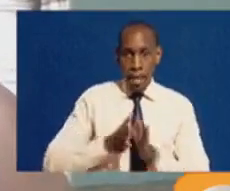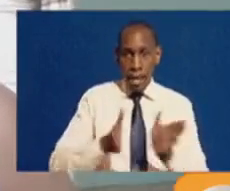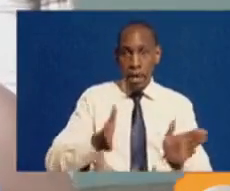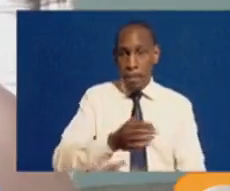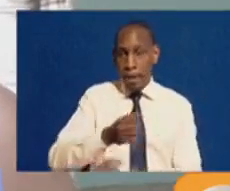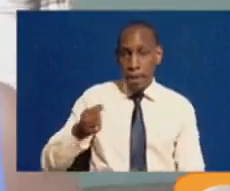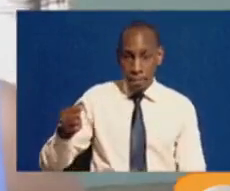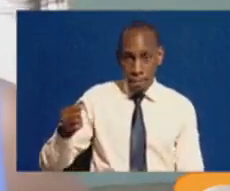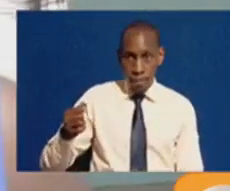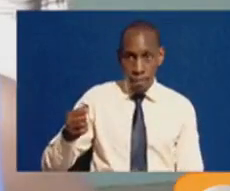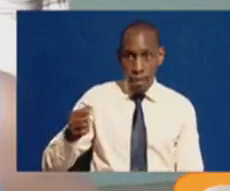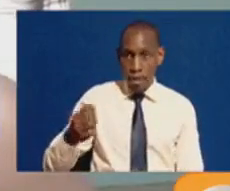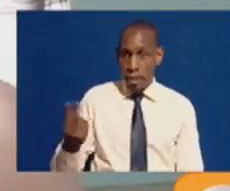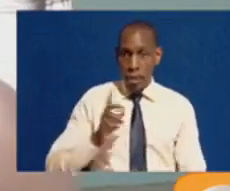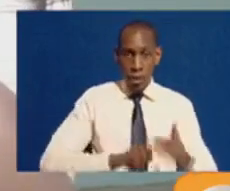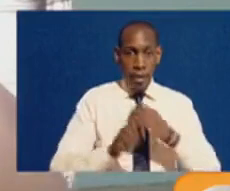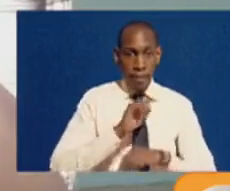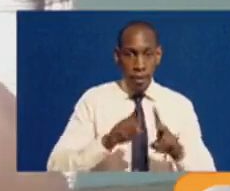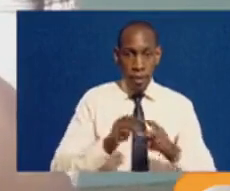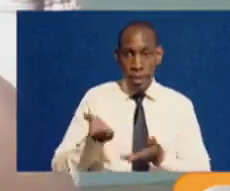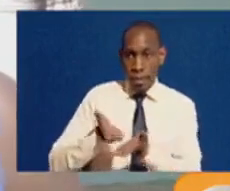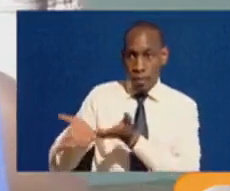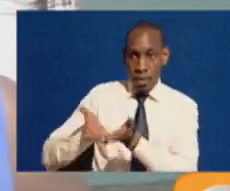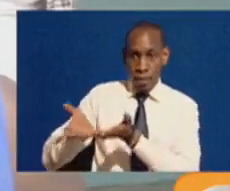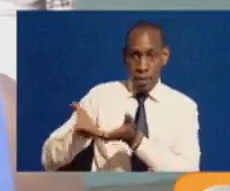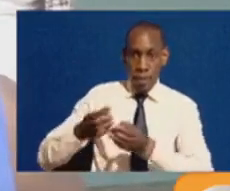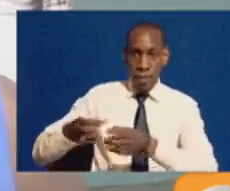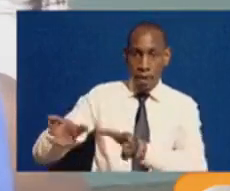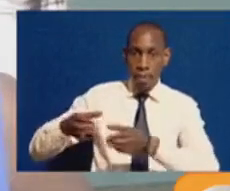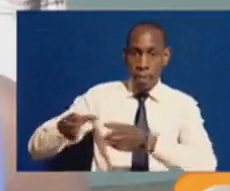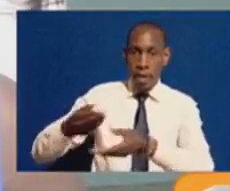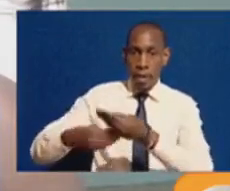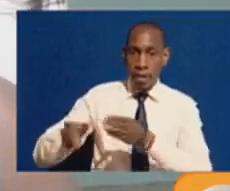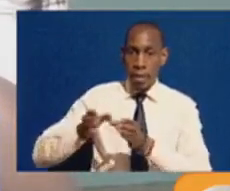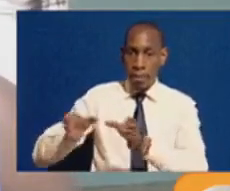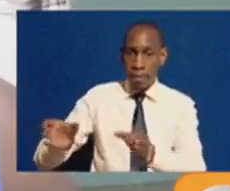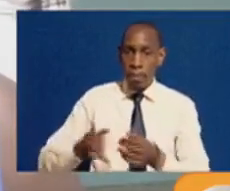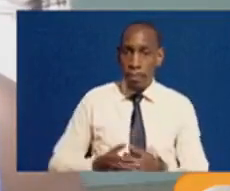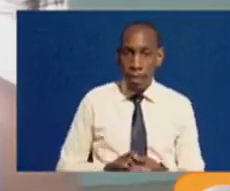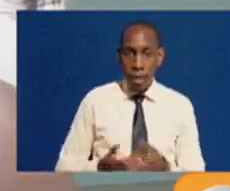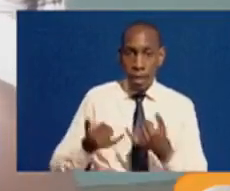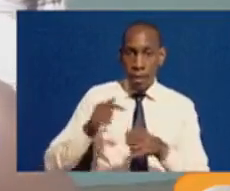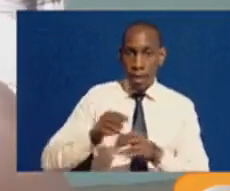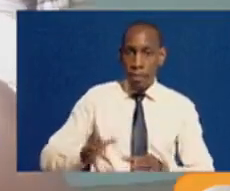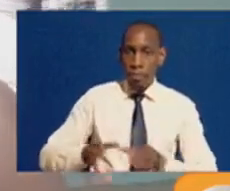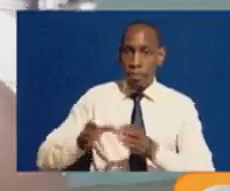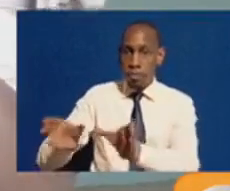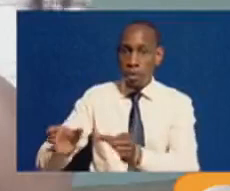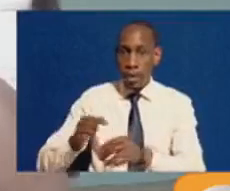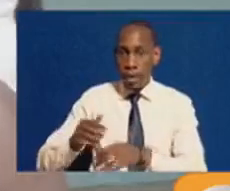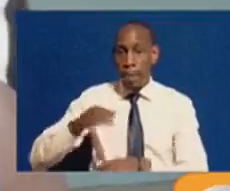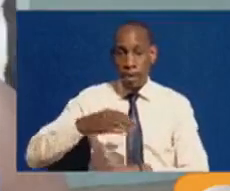dada yangu akafungua mlango, wakaingia, akaanza kuwahudumia, akawauzia pombe. Sasa vile aliwapea pombe baada ya